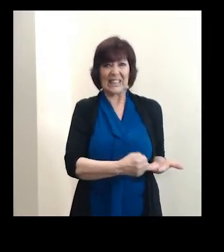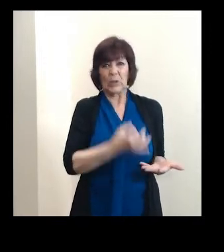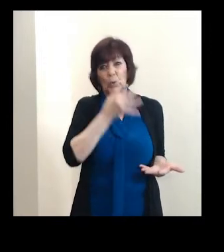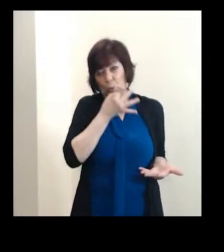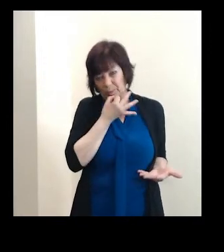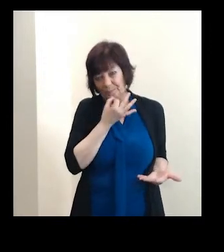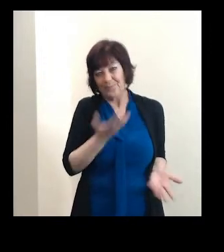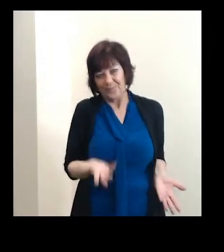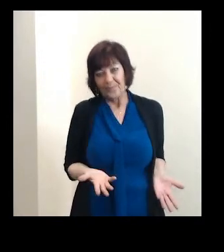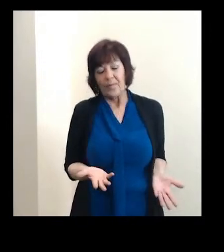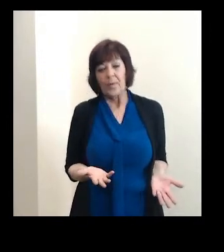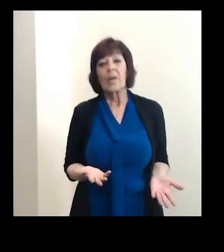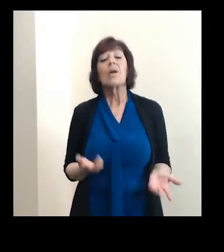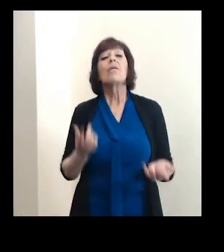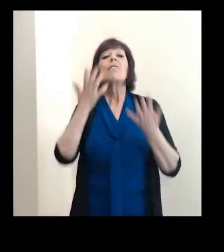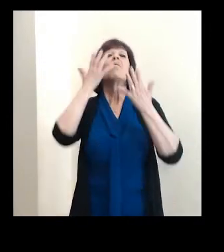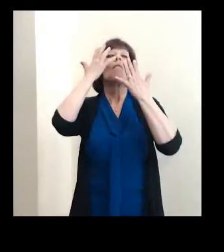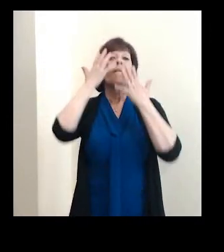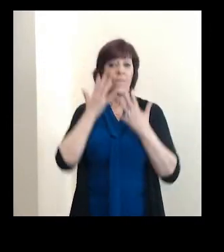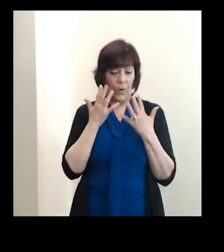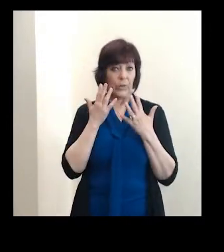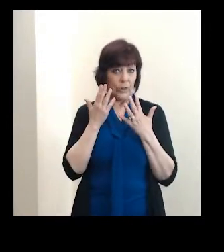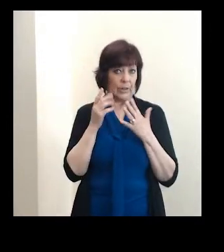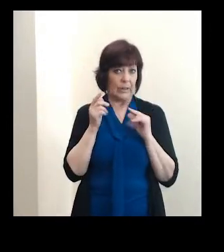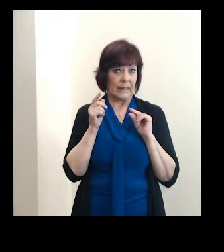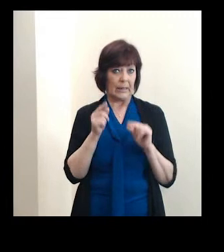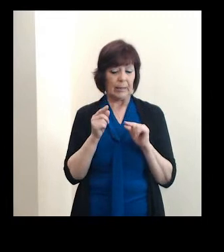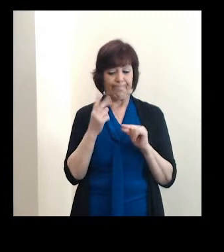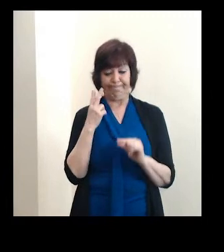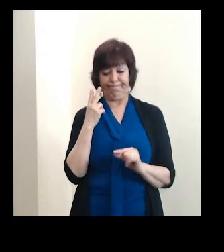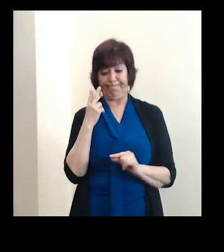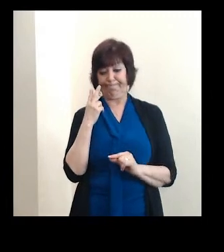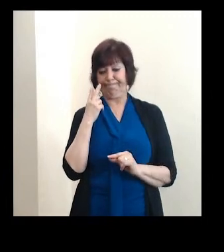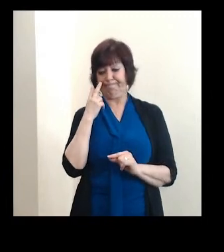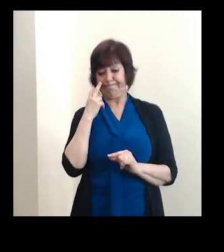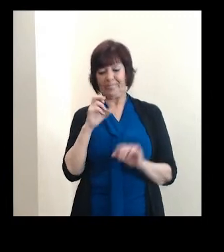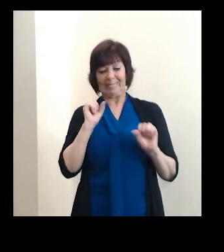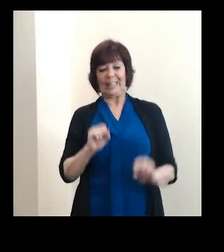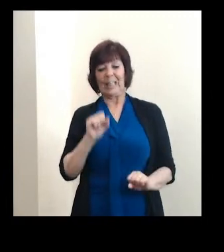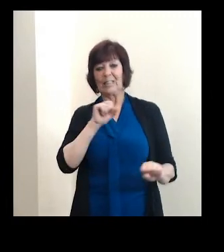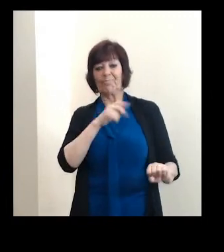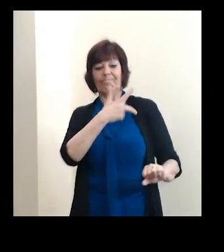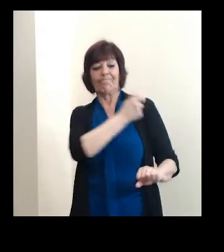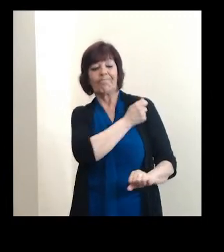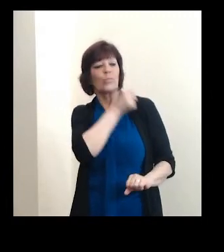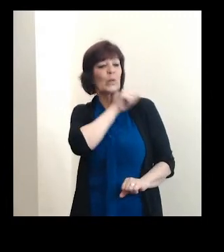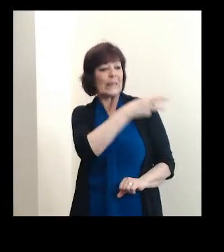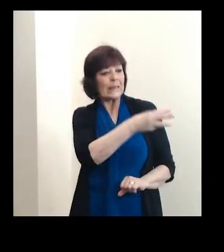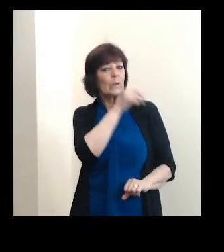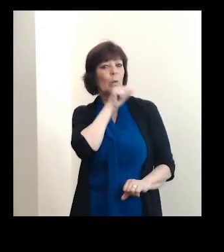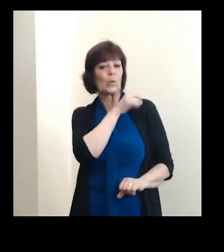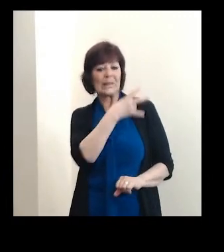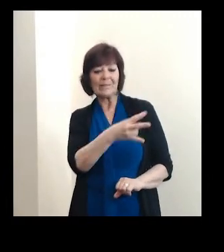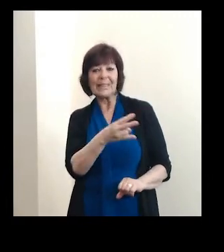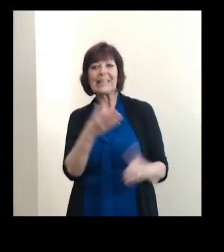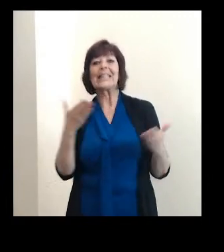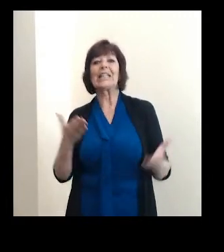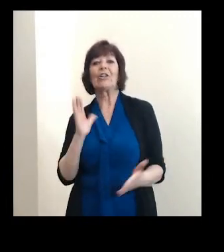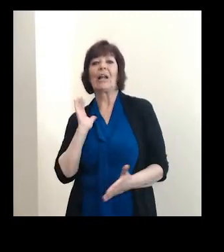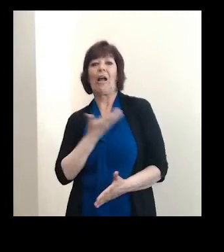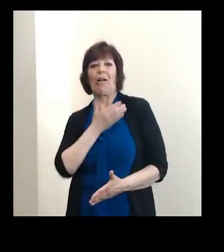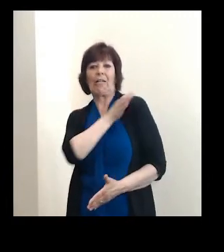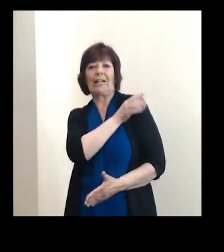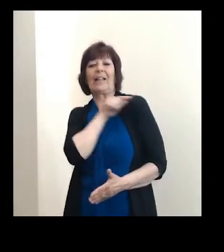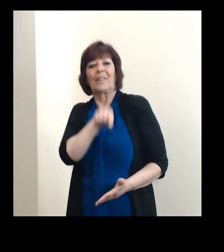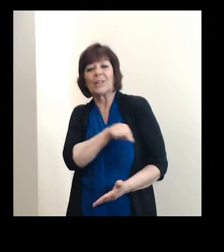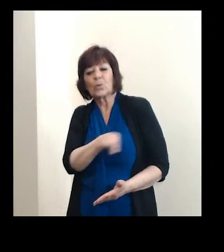day or so. So unfortunately, it's doubtful that we're going to be able to do 16 or 17-year-olds at our Erie County clinics later this week